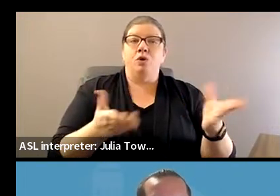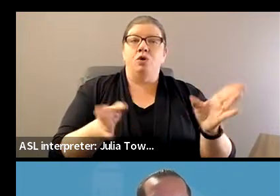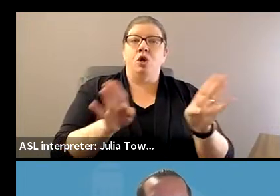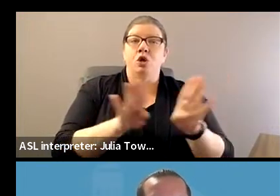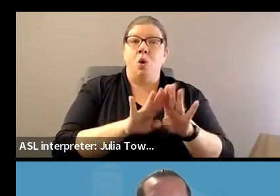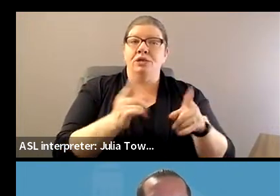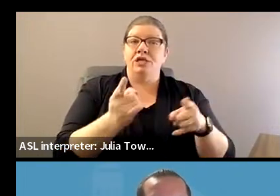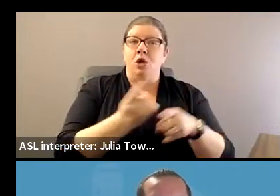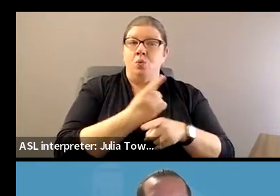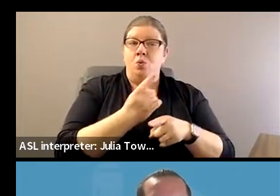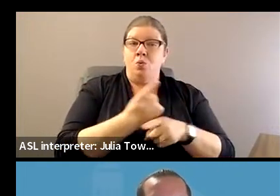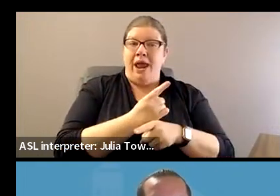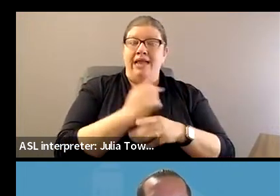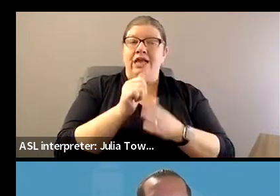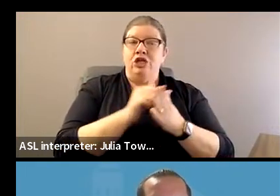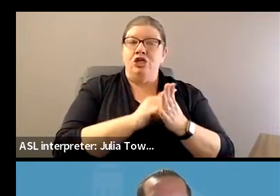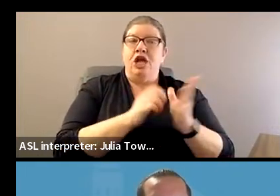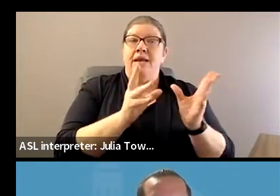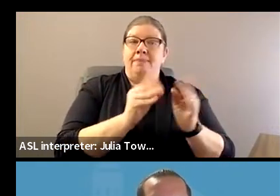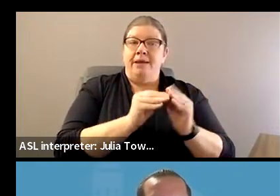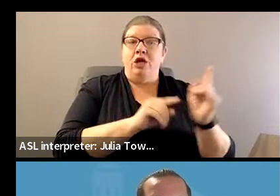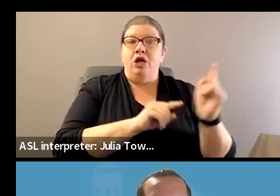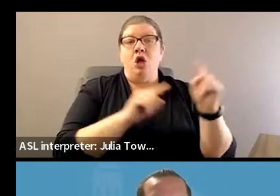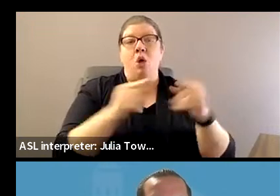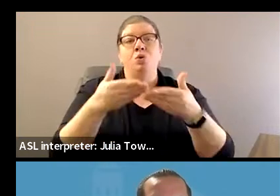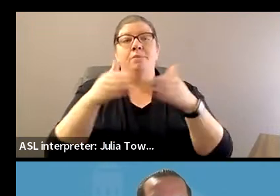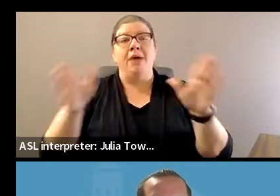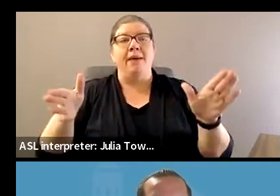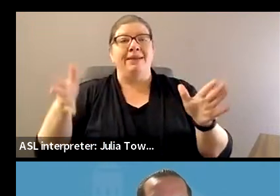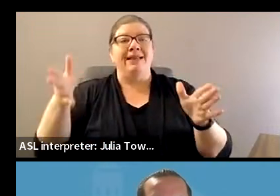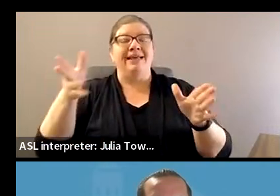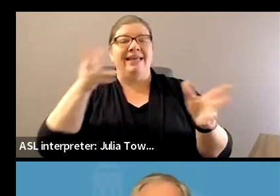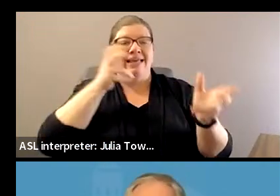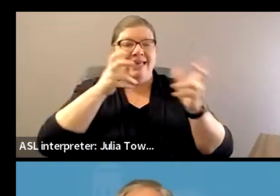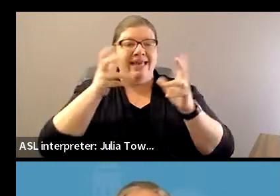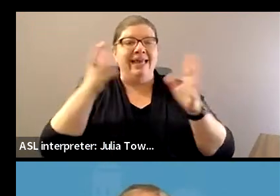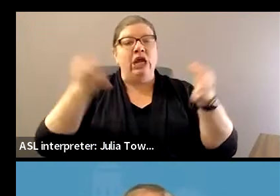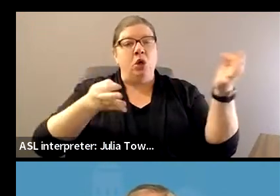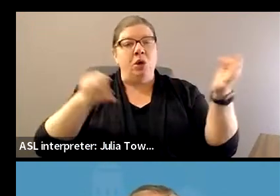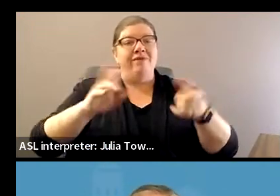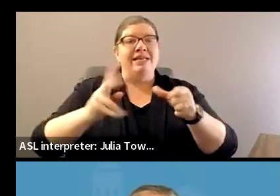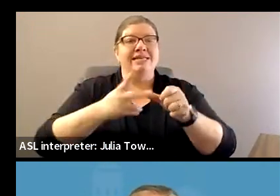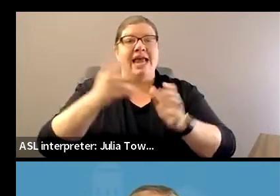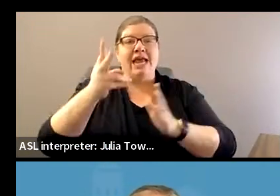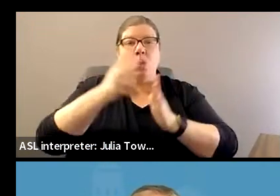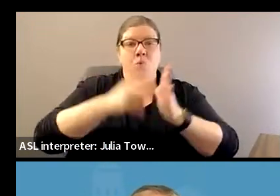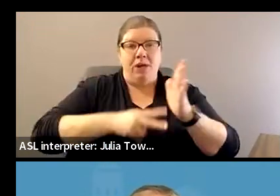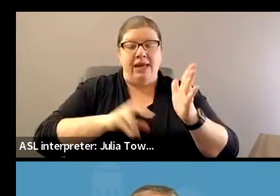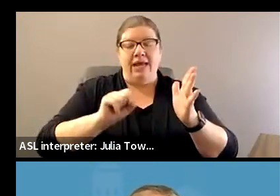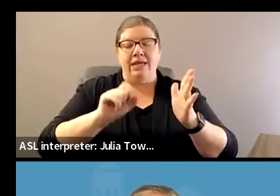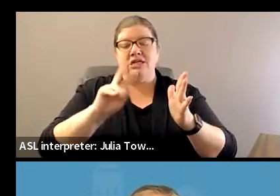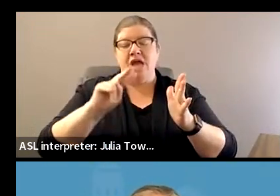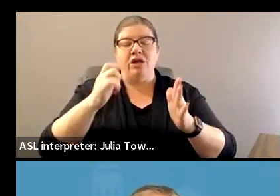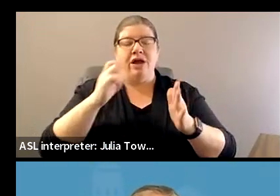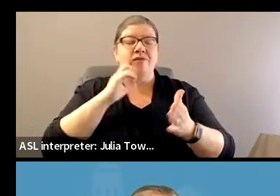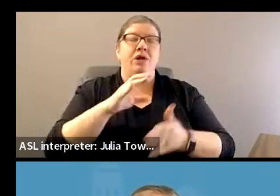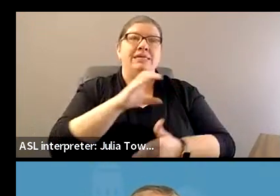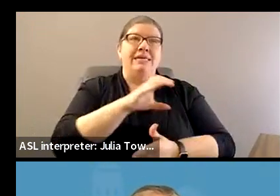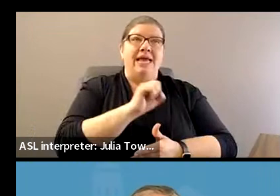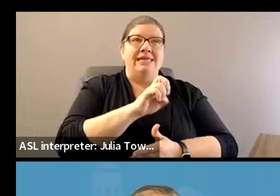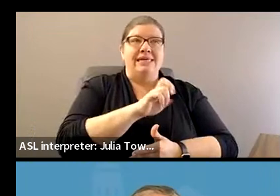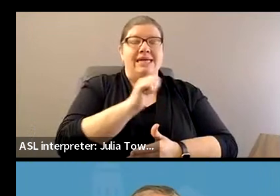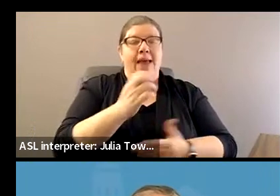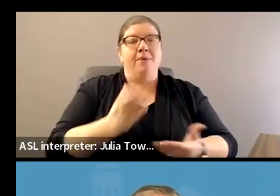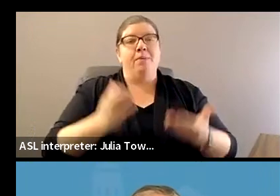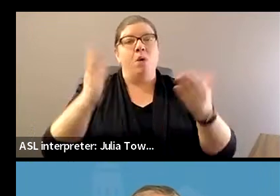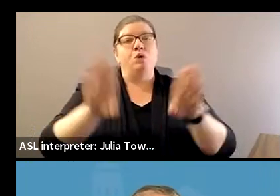regular agenda meeting, to go to the public hearing for the second reading and sunshining of the California School Association proposal